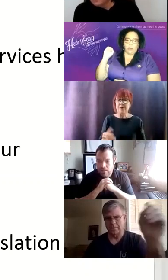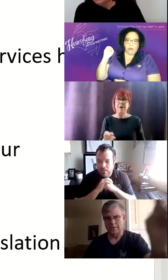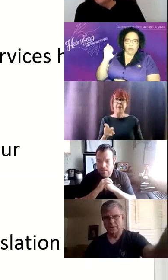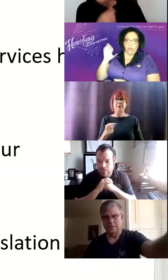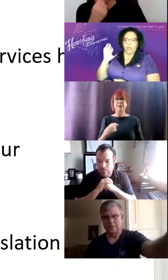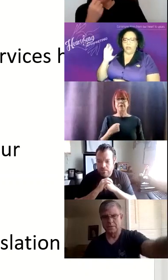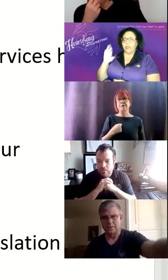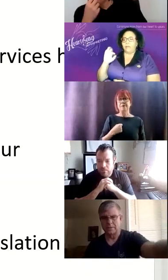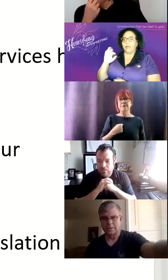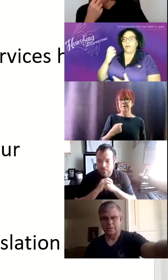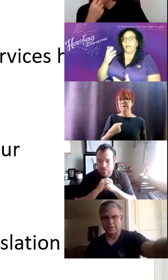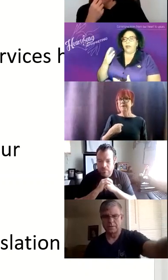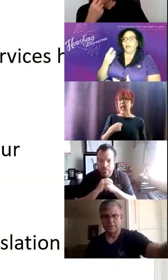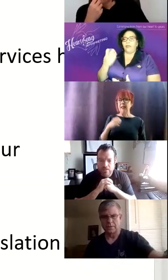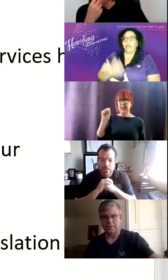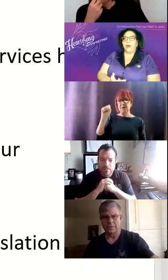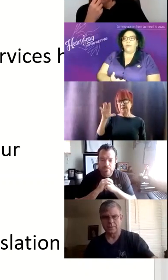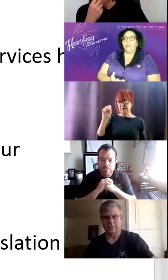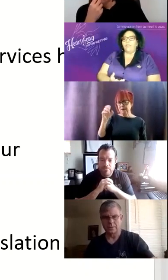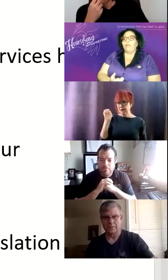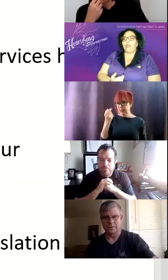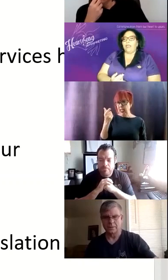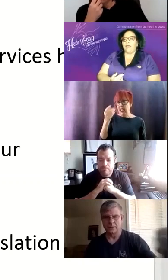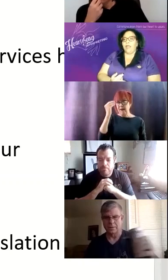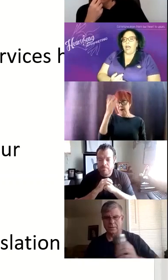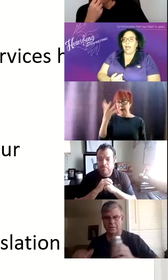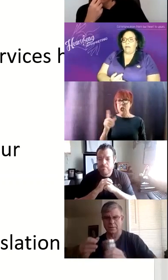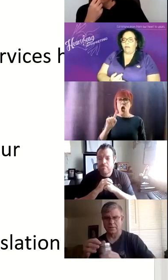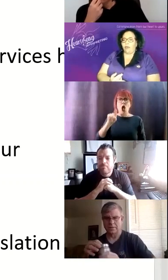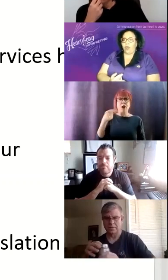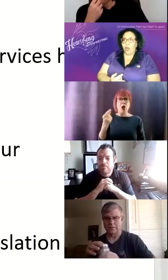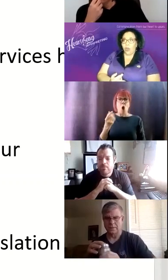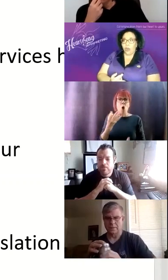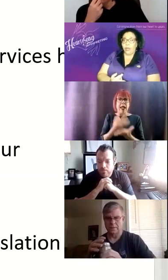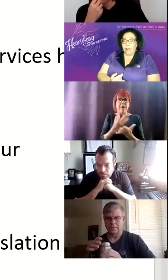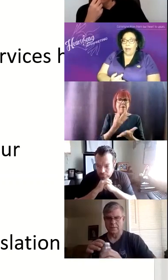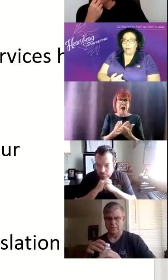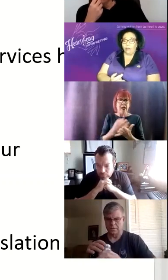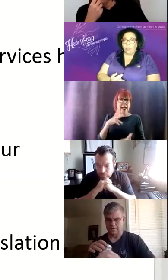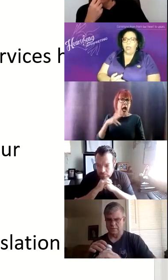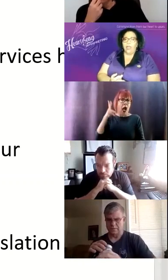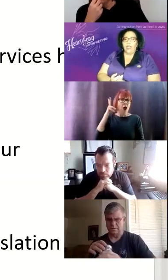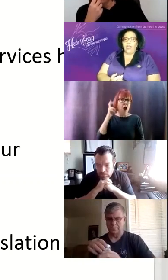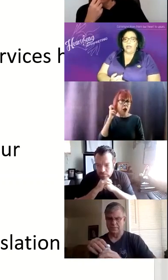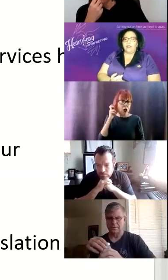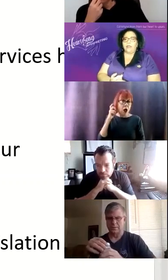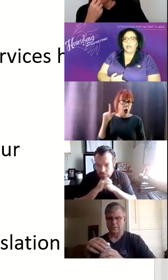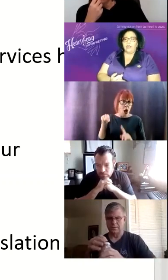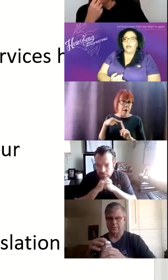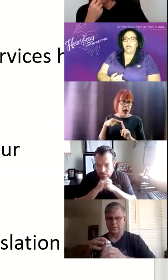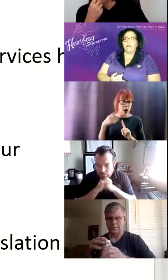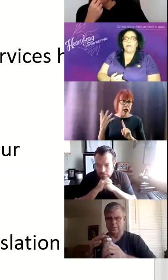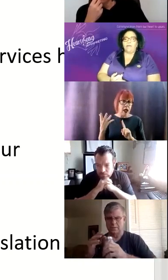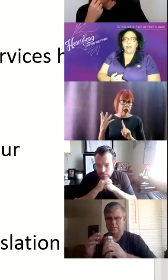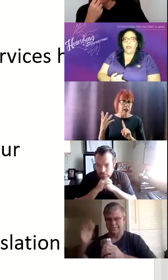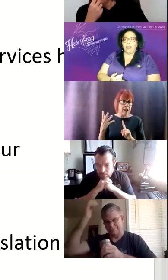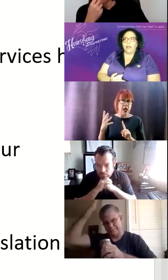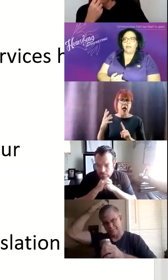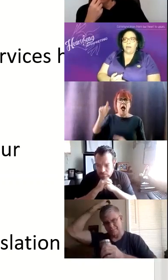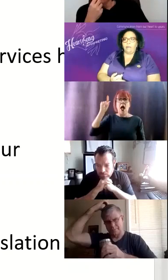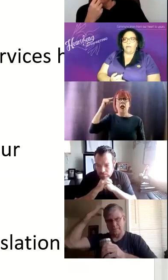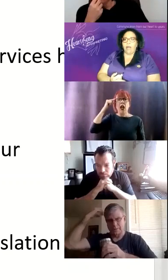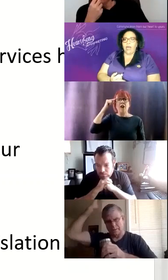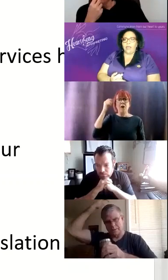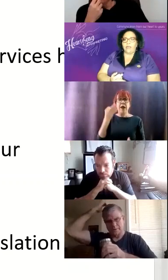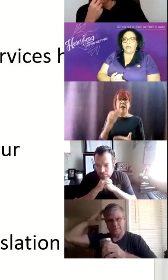just throw a little tidbit out there. The only funding that I've heard about is the government funding